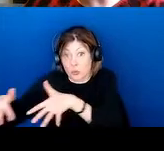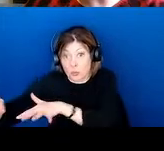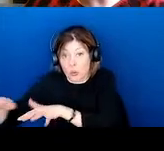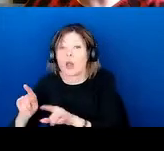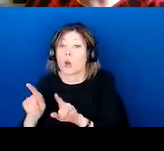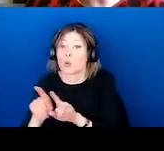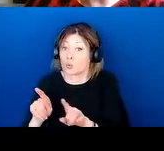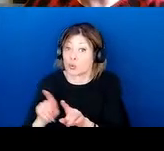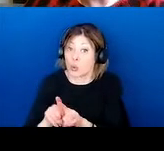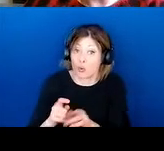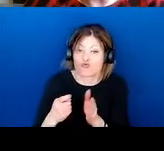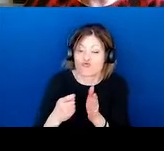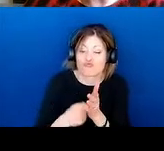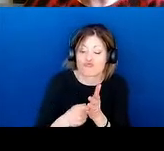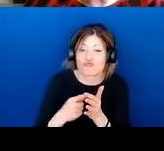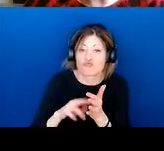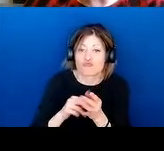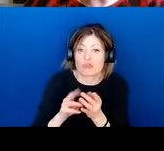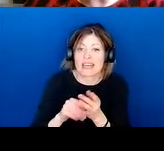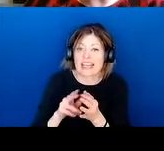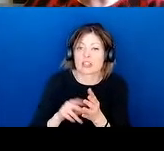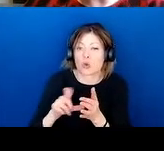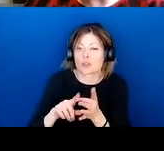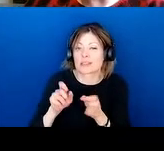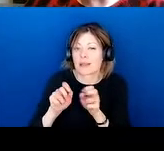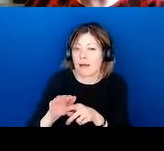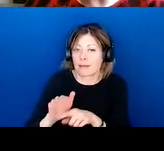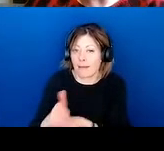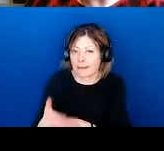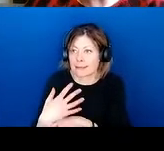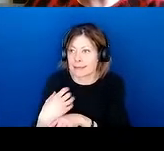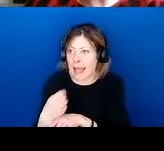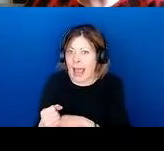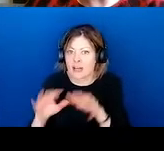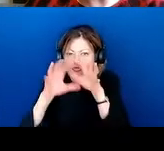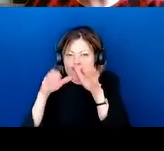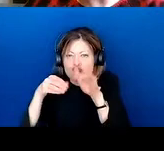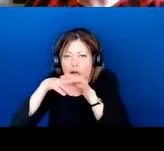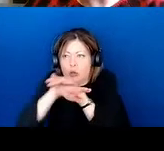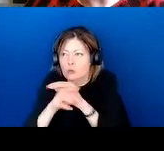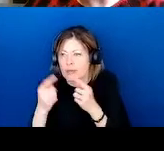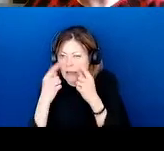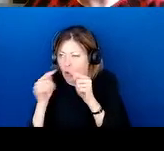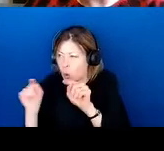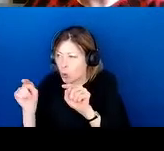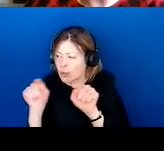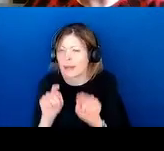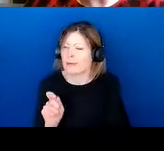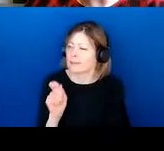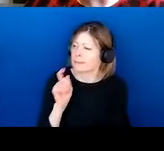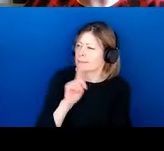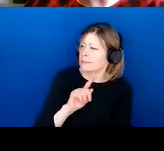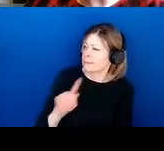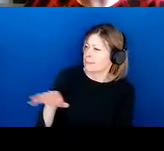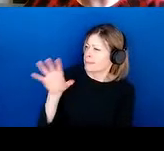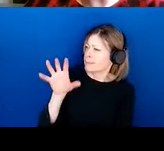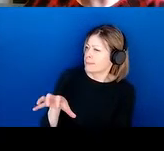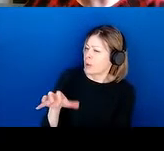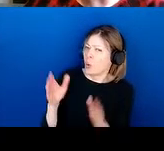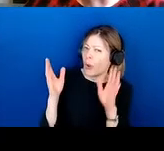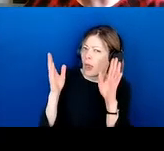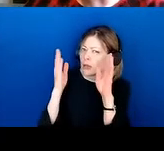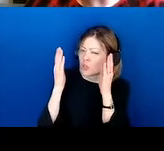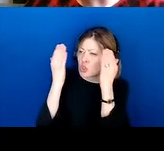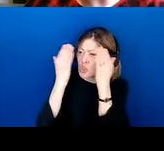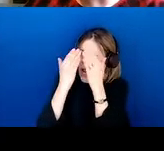gardens. They were mysterious, cool, shaded places where moving water caught